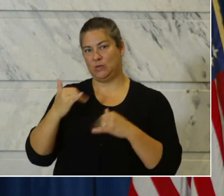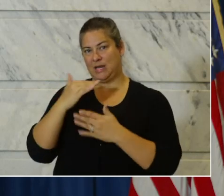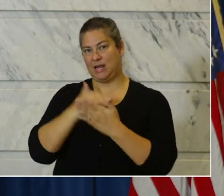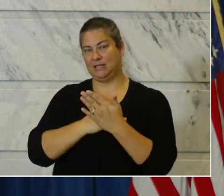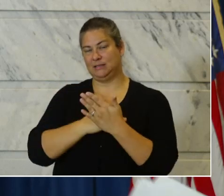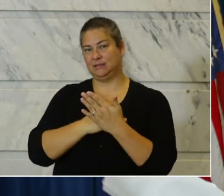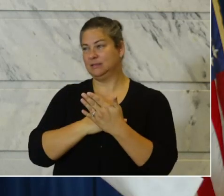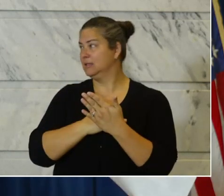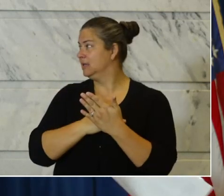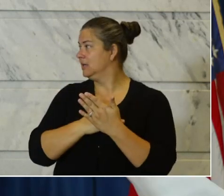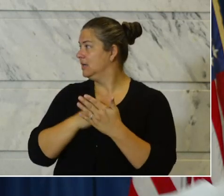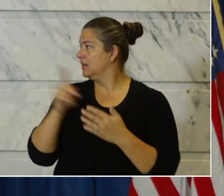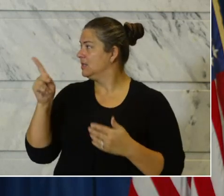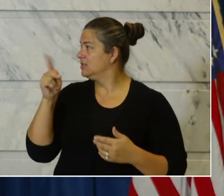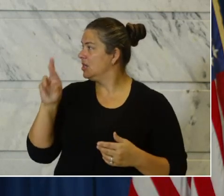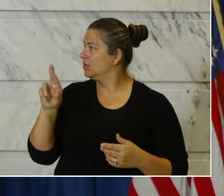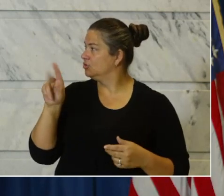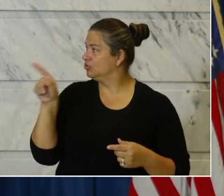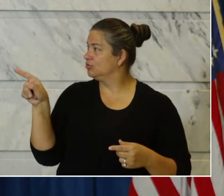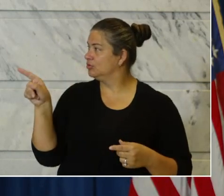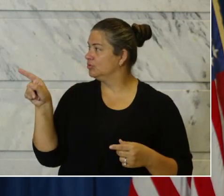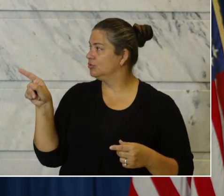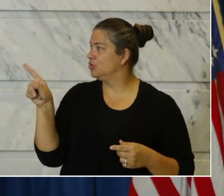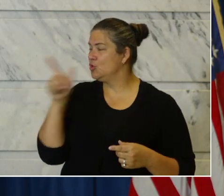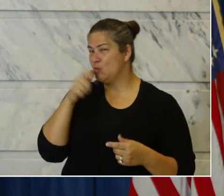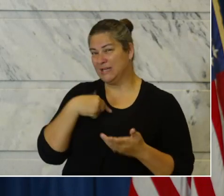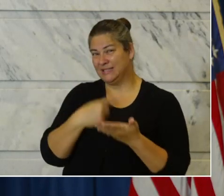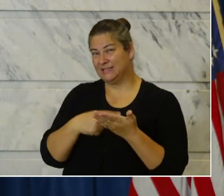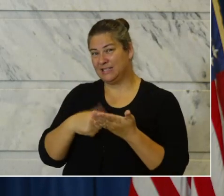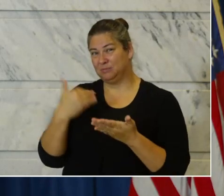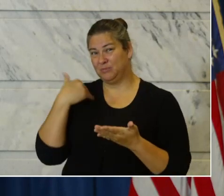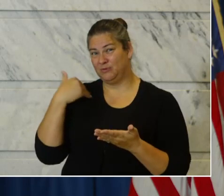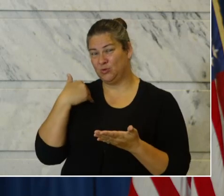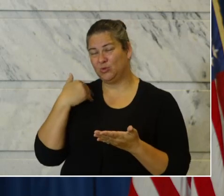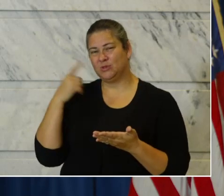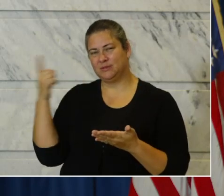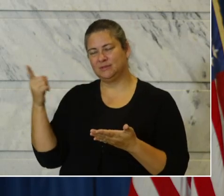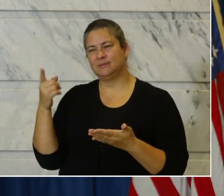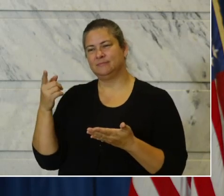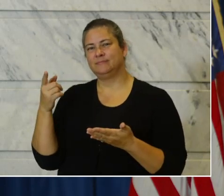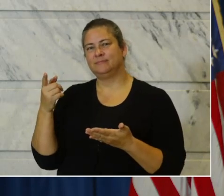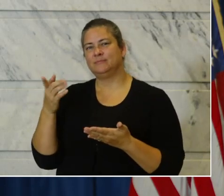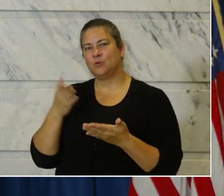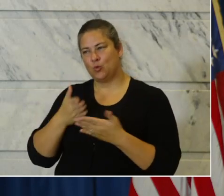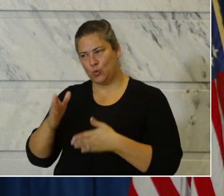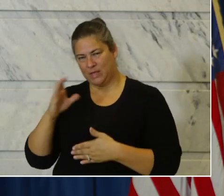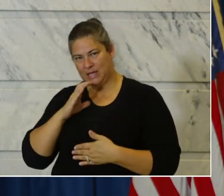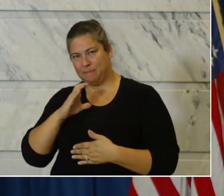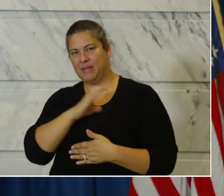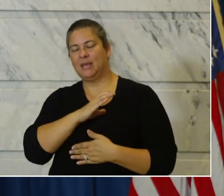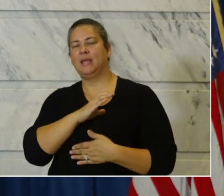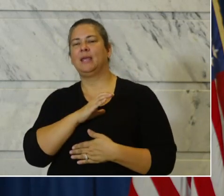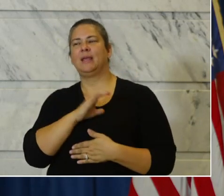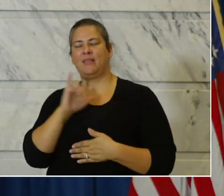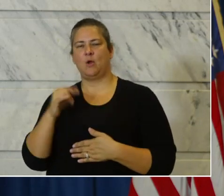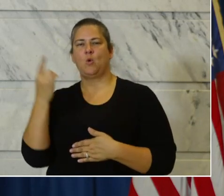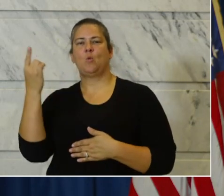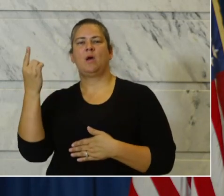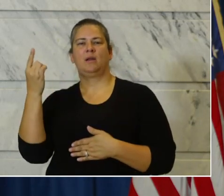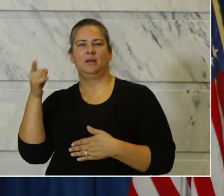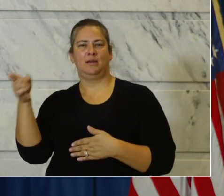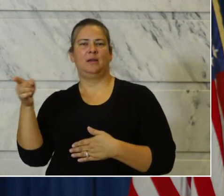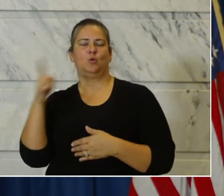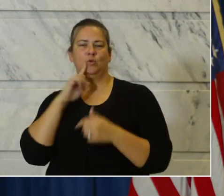Dr. Shadowin, who we talked about before. That's gone through the committee and is now on here. That was one of the heads of